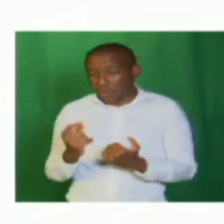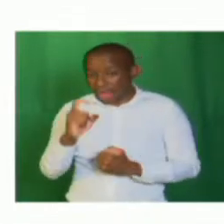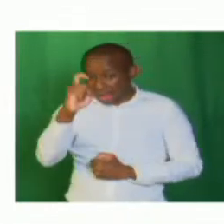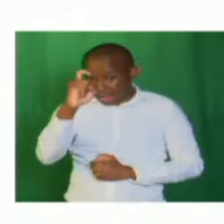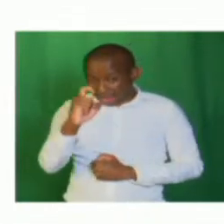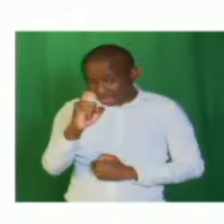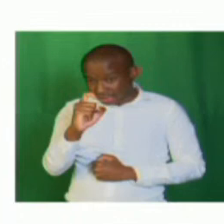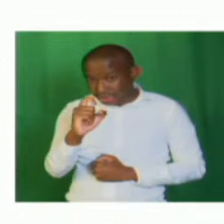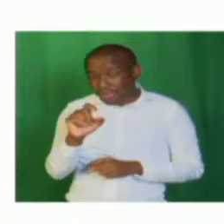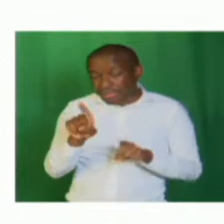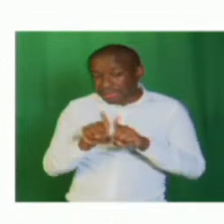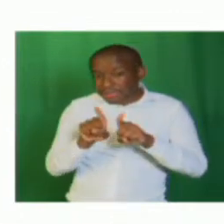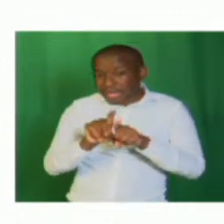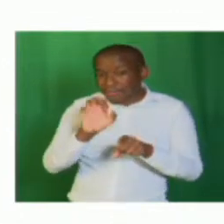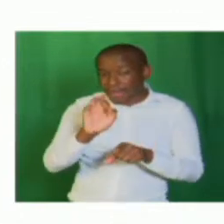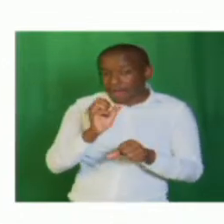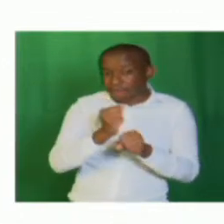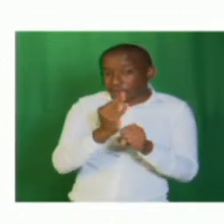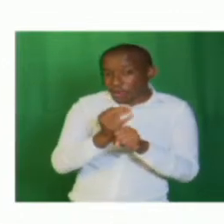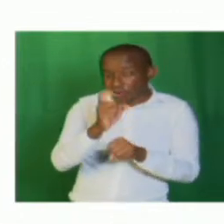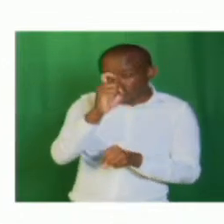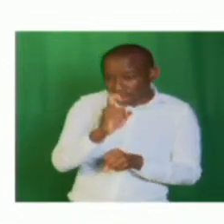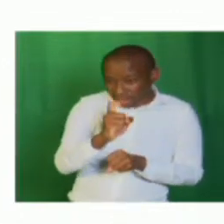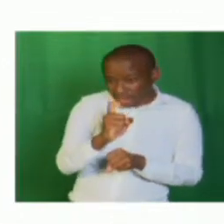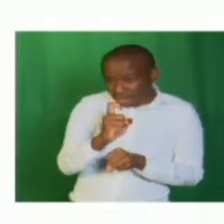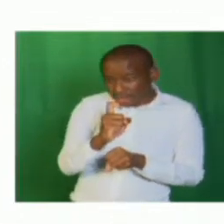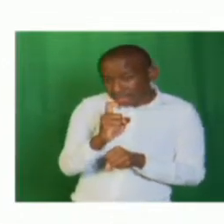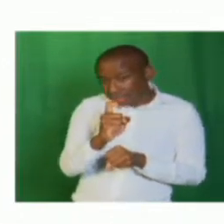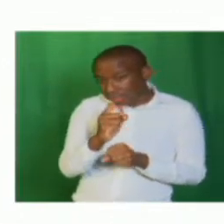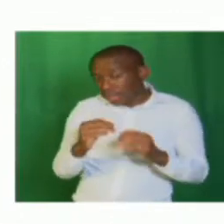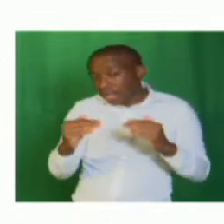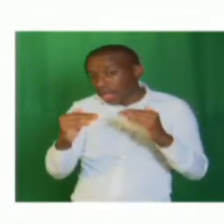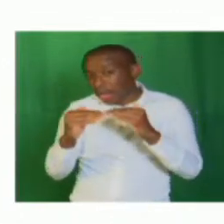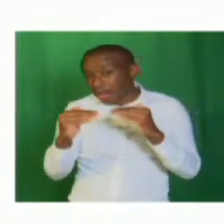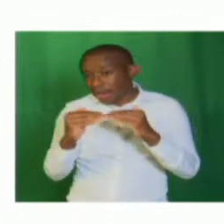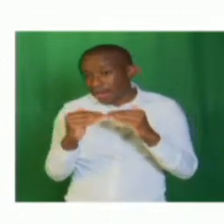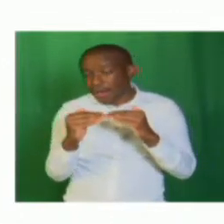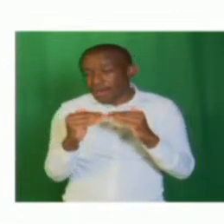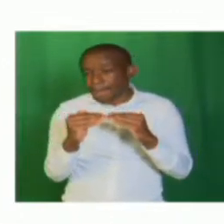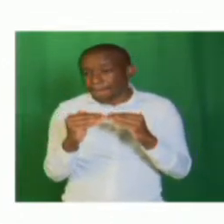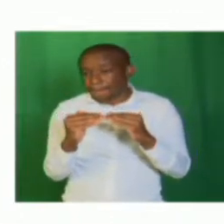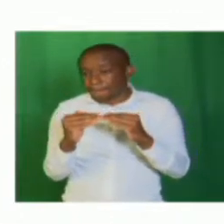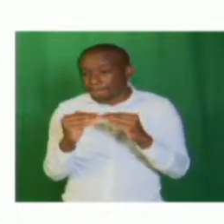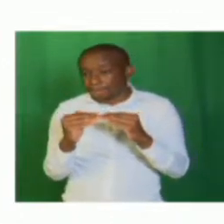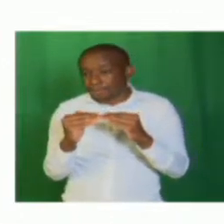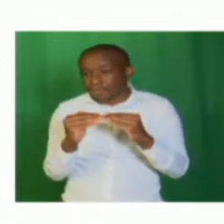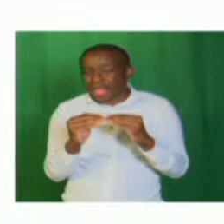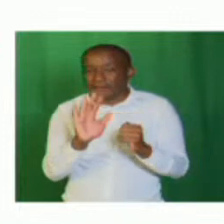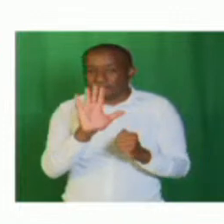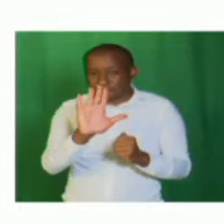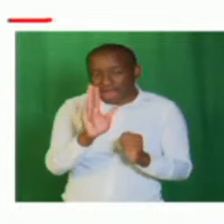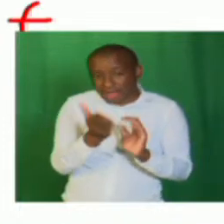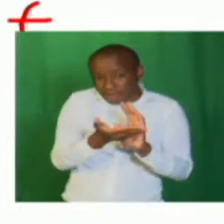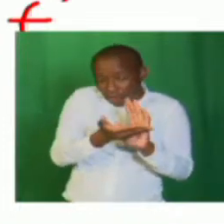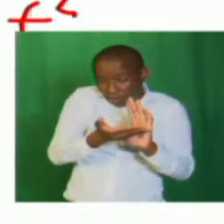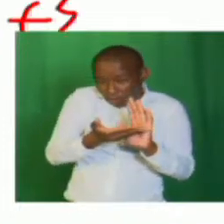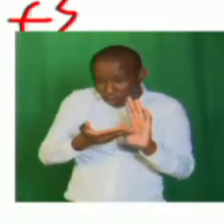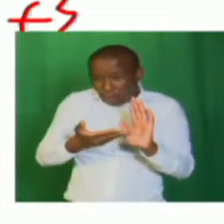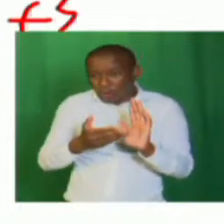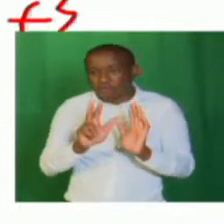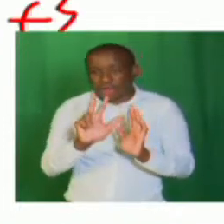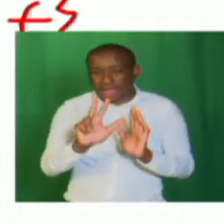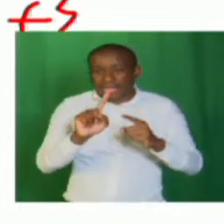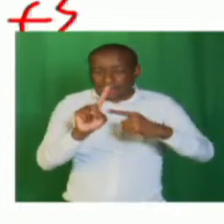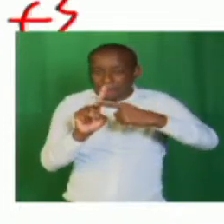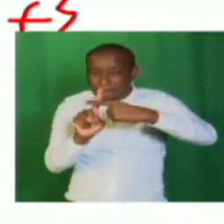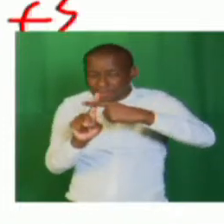f of x is equals to, we'll continue underneath, 5 over x plus 3.